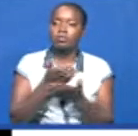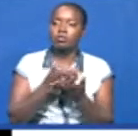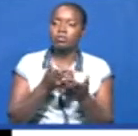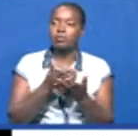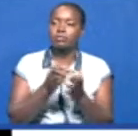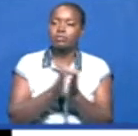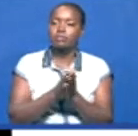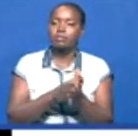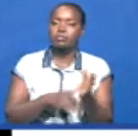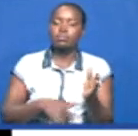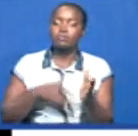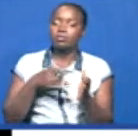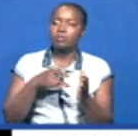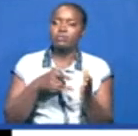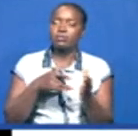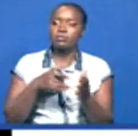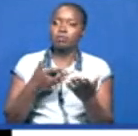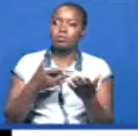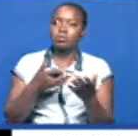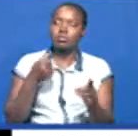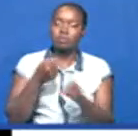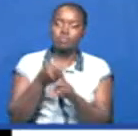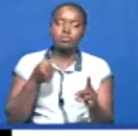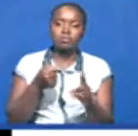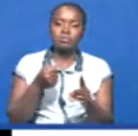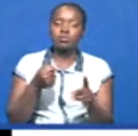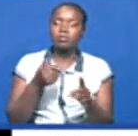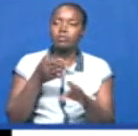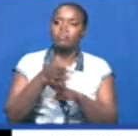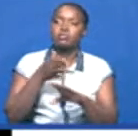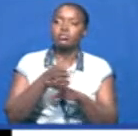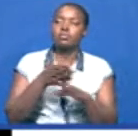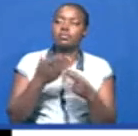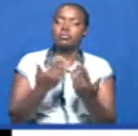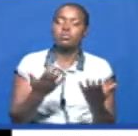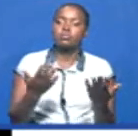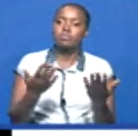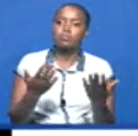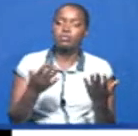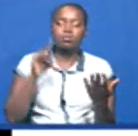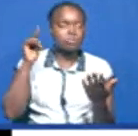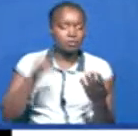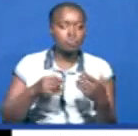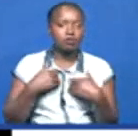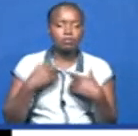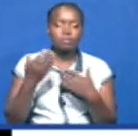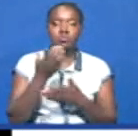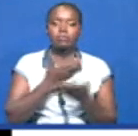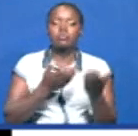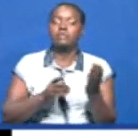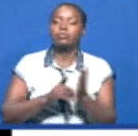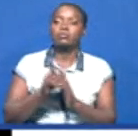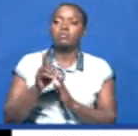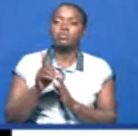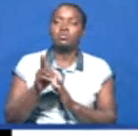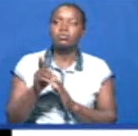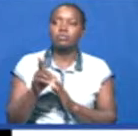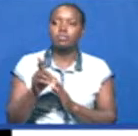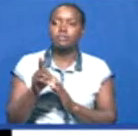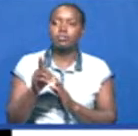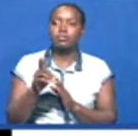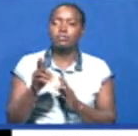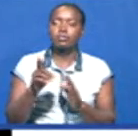of counterfeiting and illicit trade. We cannot have economic development and